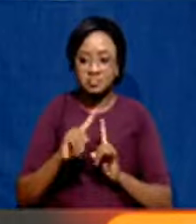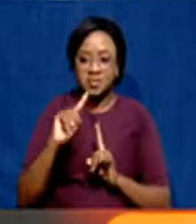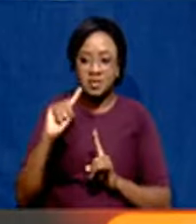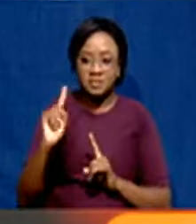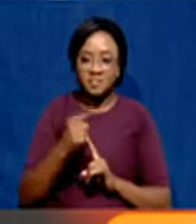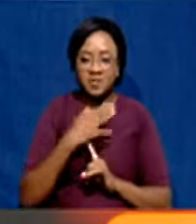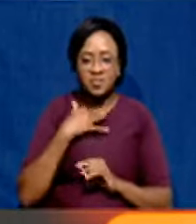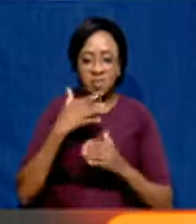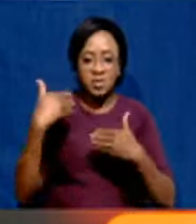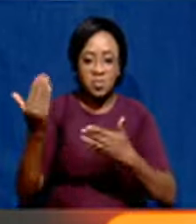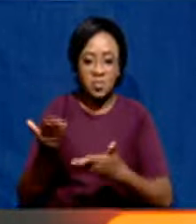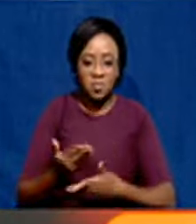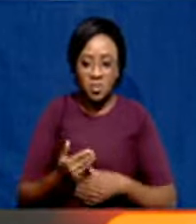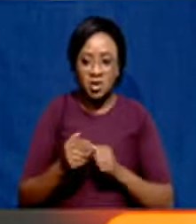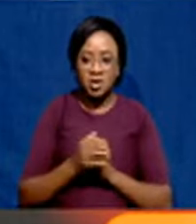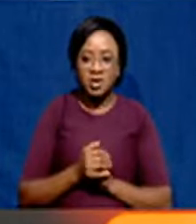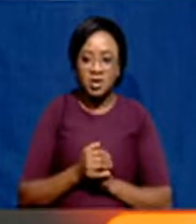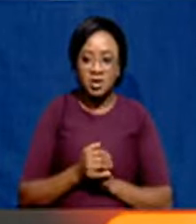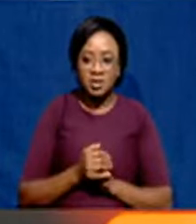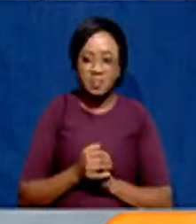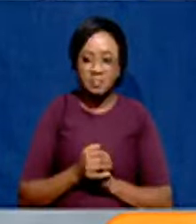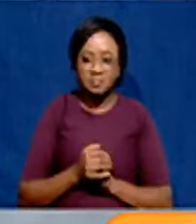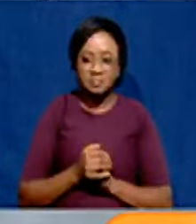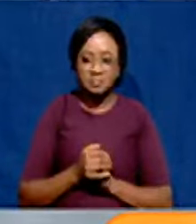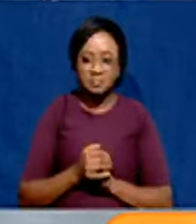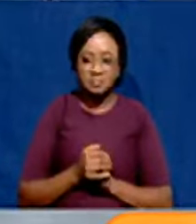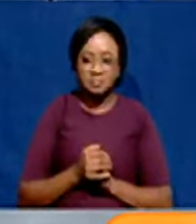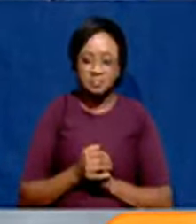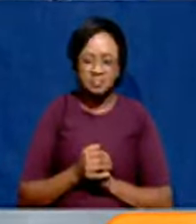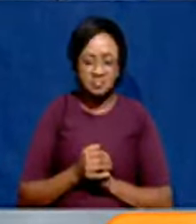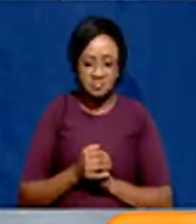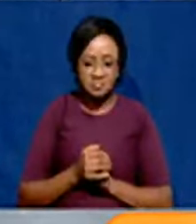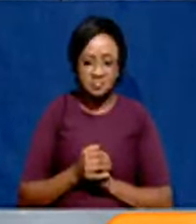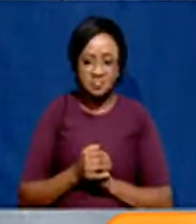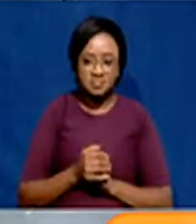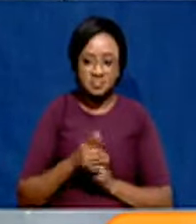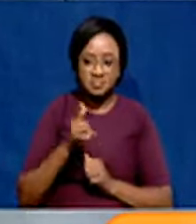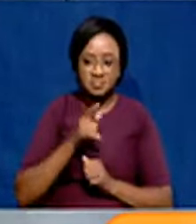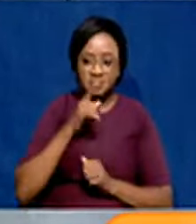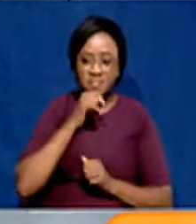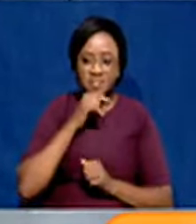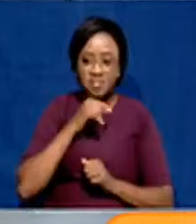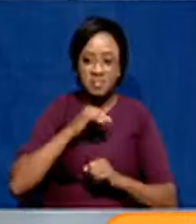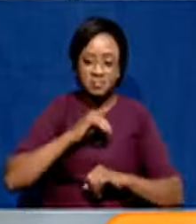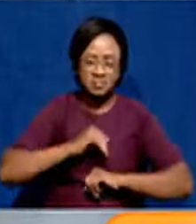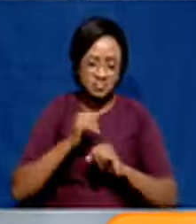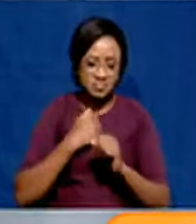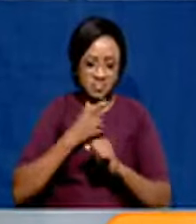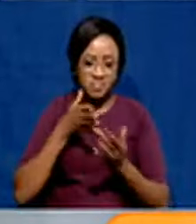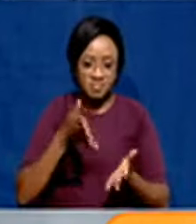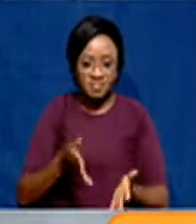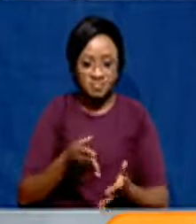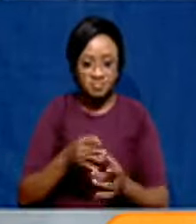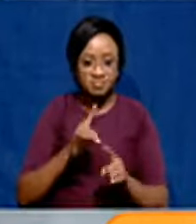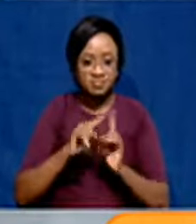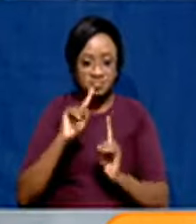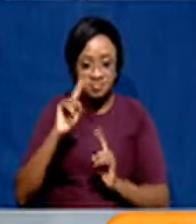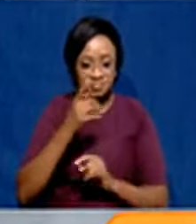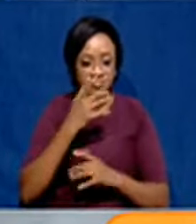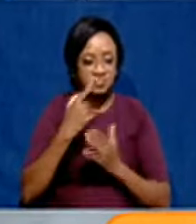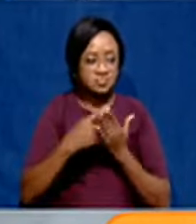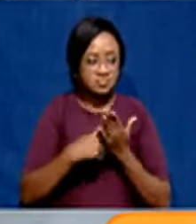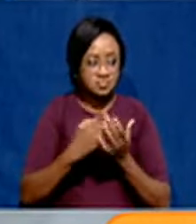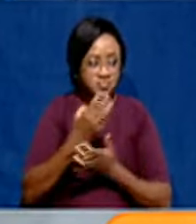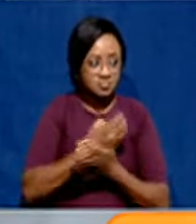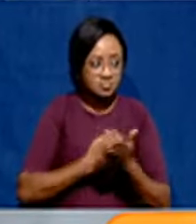Let me welcome the rest of the gangsters. Lady, gentlemen, it's good to have you here. Before we get into matters, economy and everything